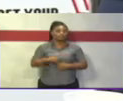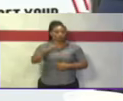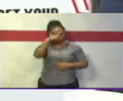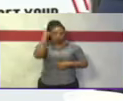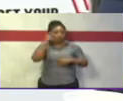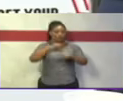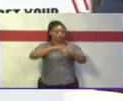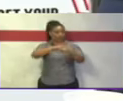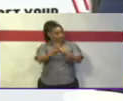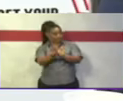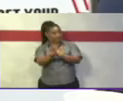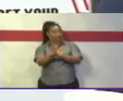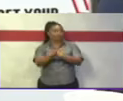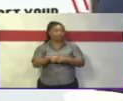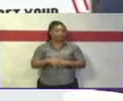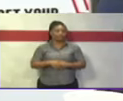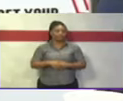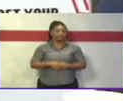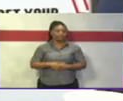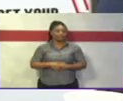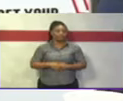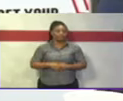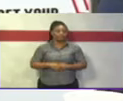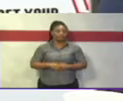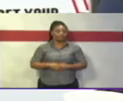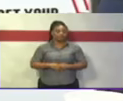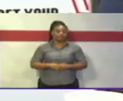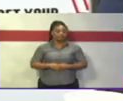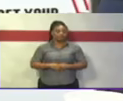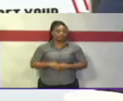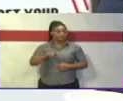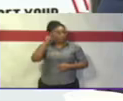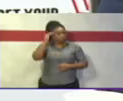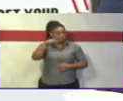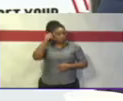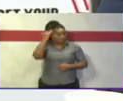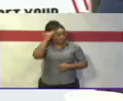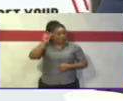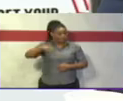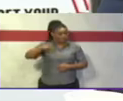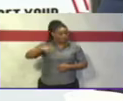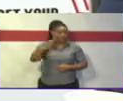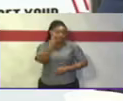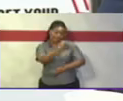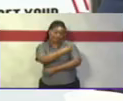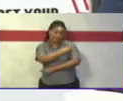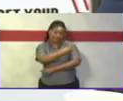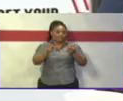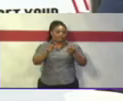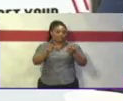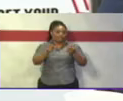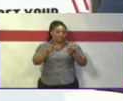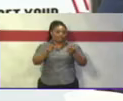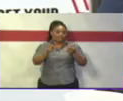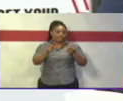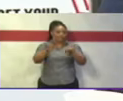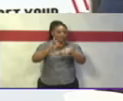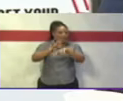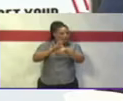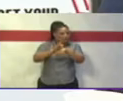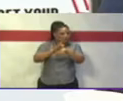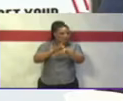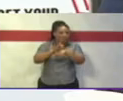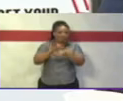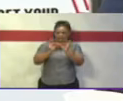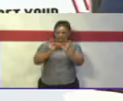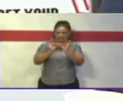that we are facing and the urgent need for vaccinations, we were able to have that up